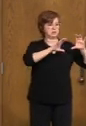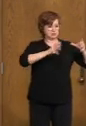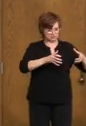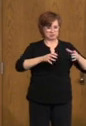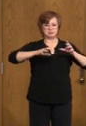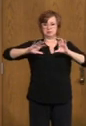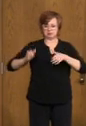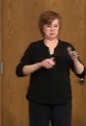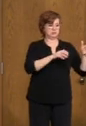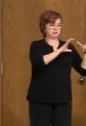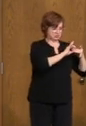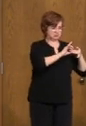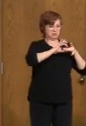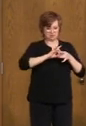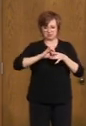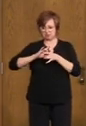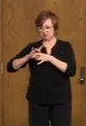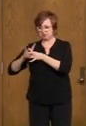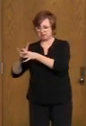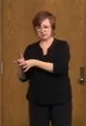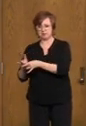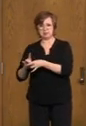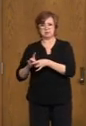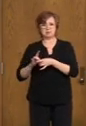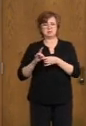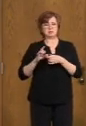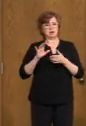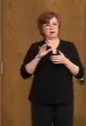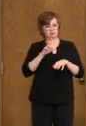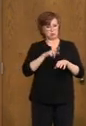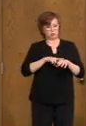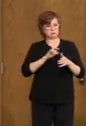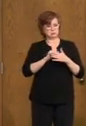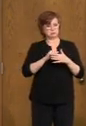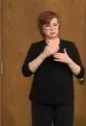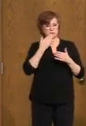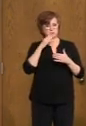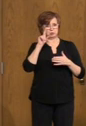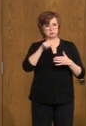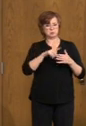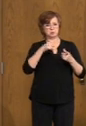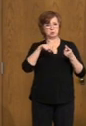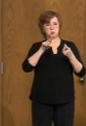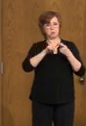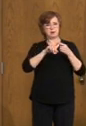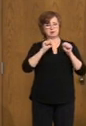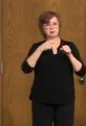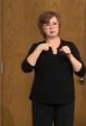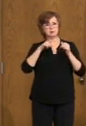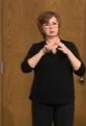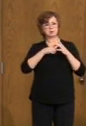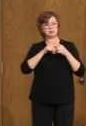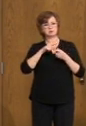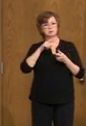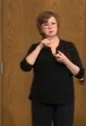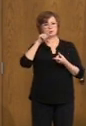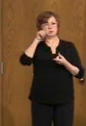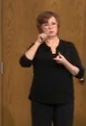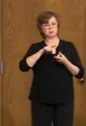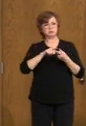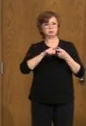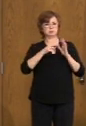society, it does beg the question on when will we be able to start to look at relaxing the measures that we have in place,